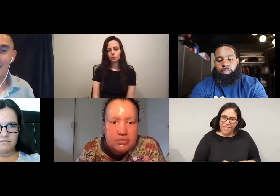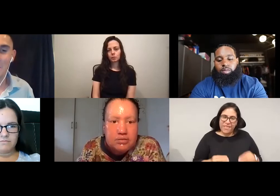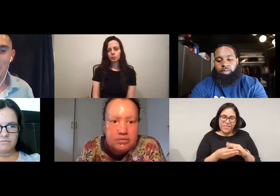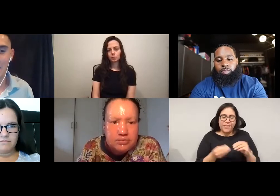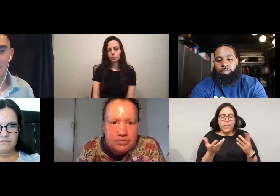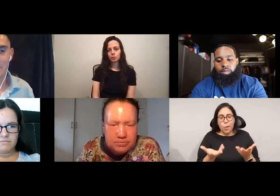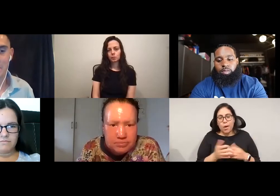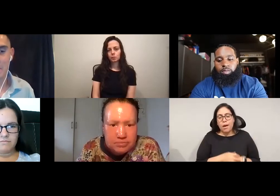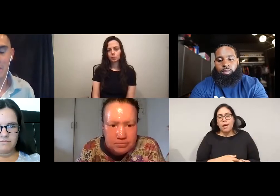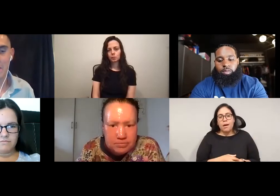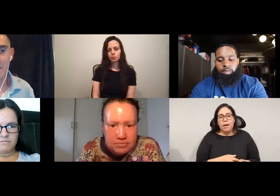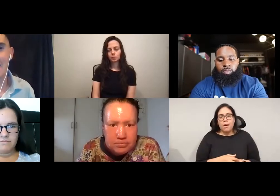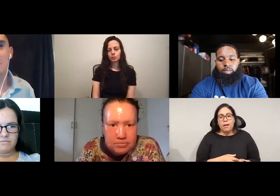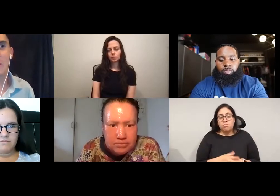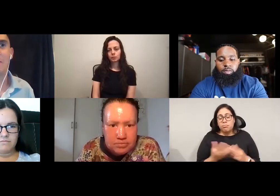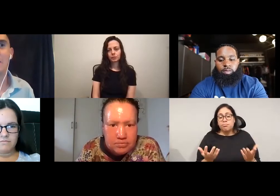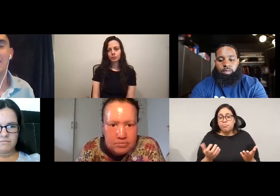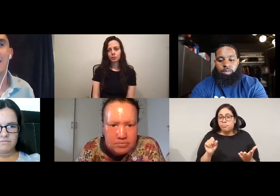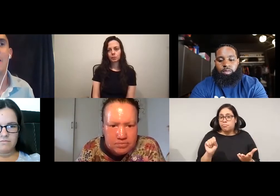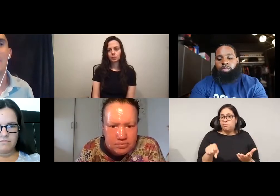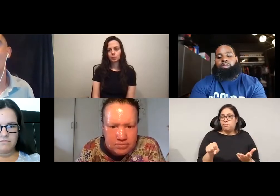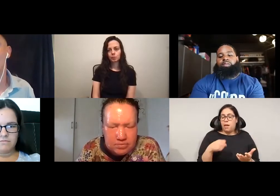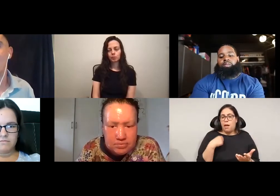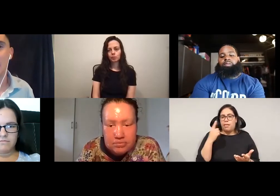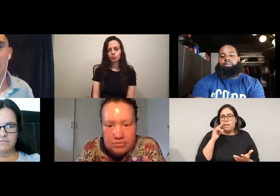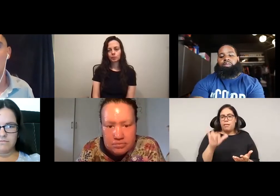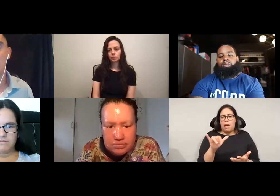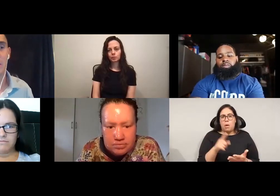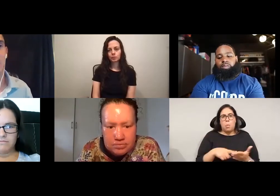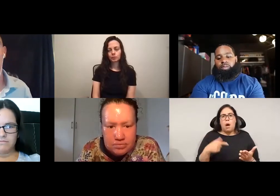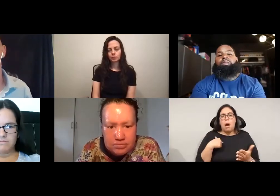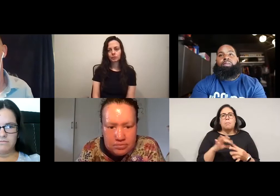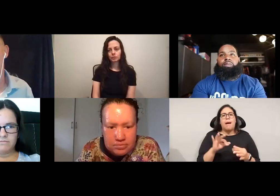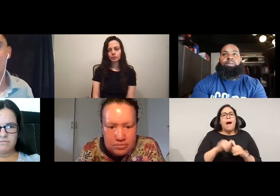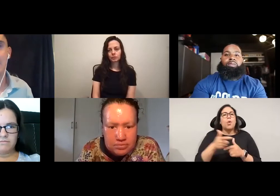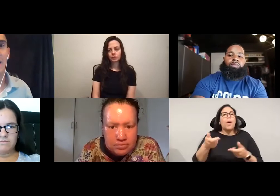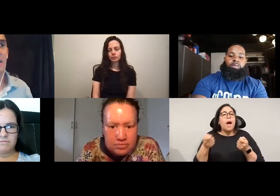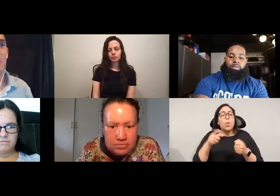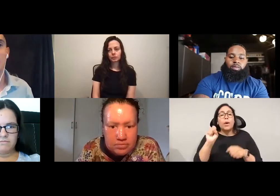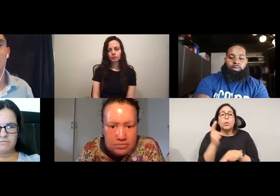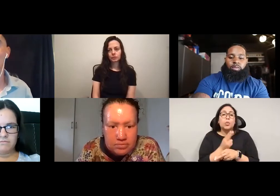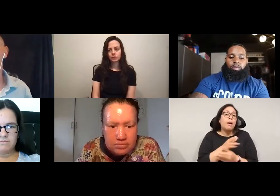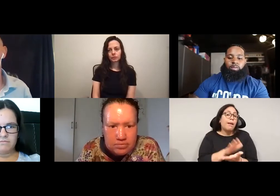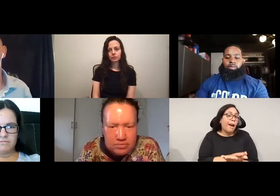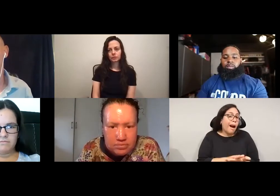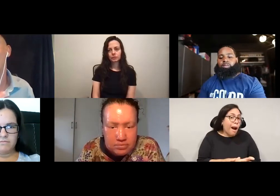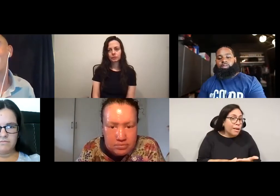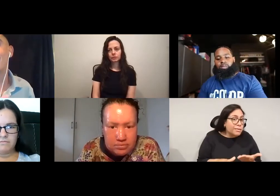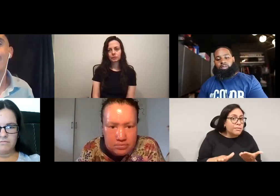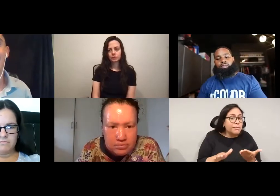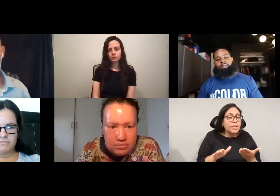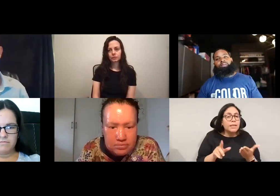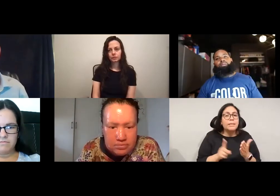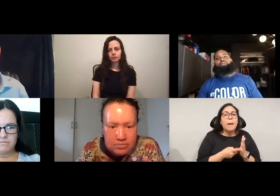yeah, but that's what I would say about handling microaggressions. You can use kindness. You also need to play